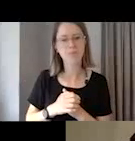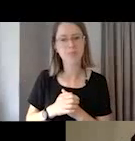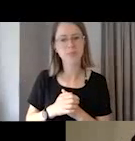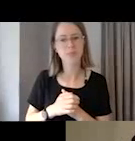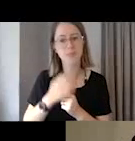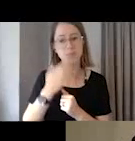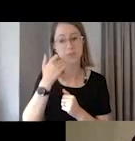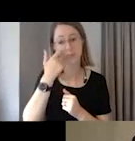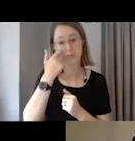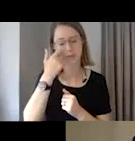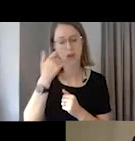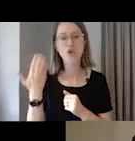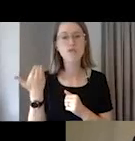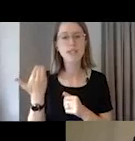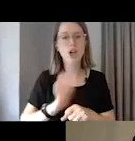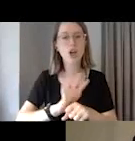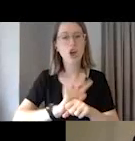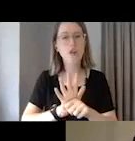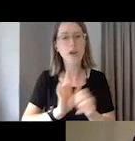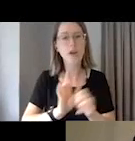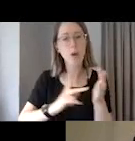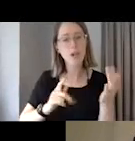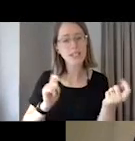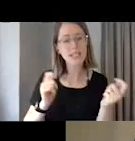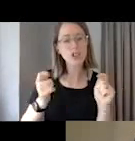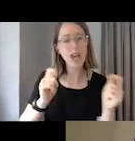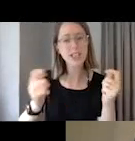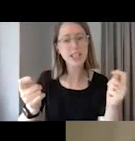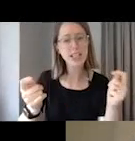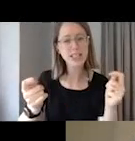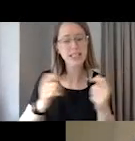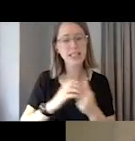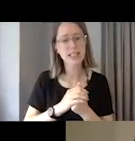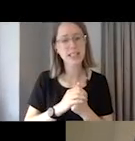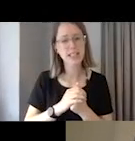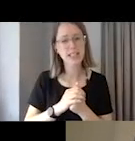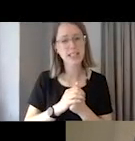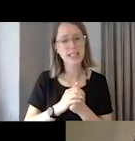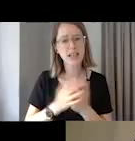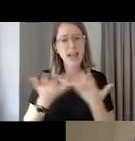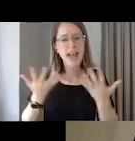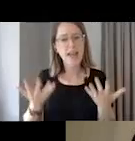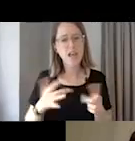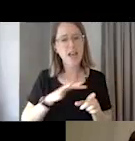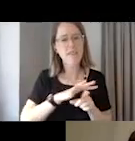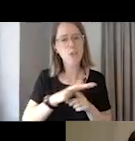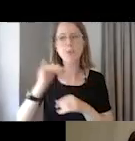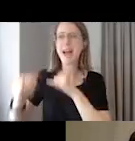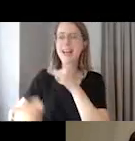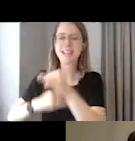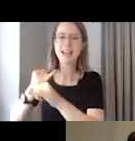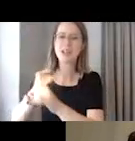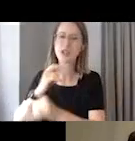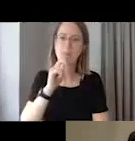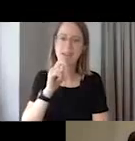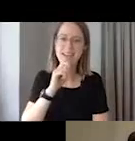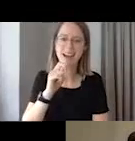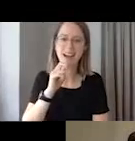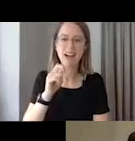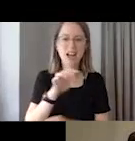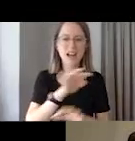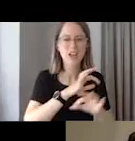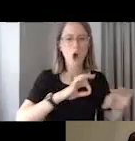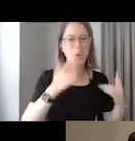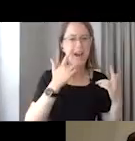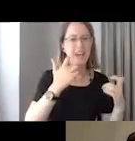recent COVID-19 policy changes seem to be quite heavily influenced by a lot of international media. It was like no one really cared until